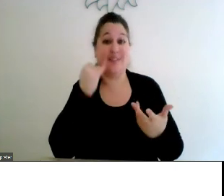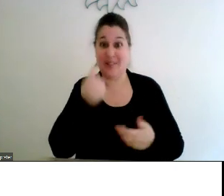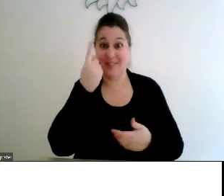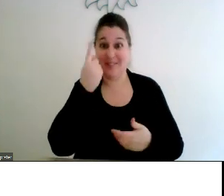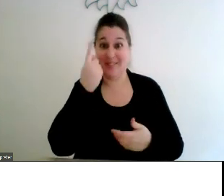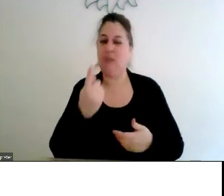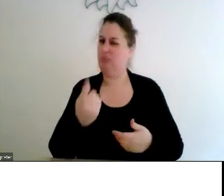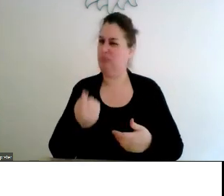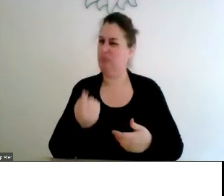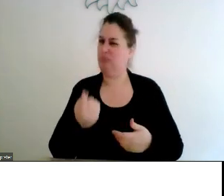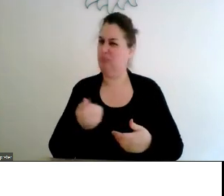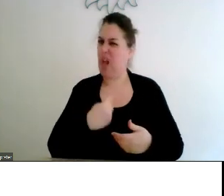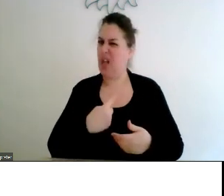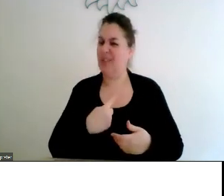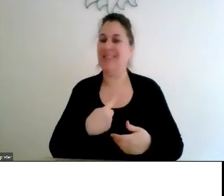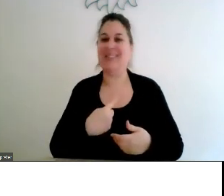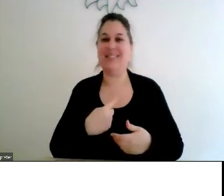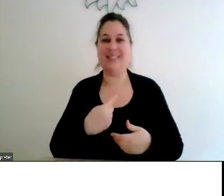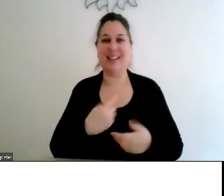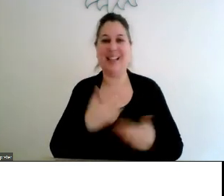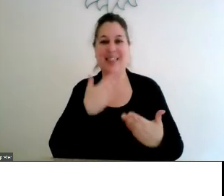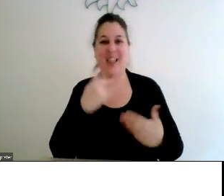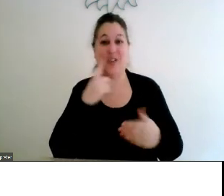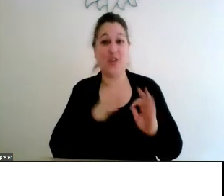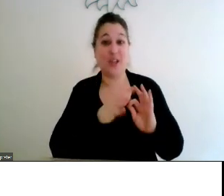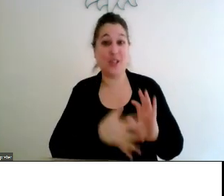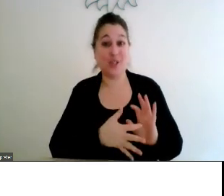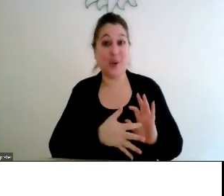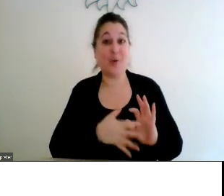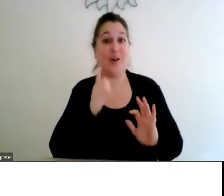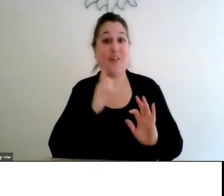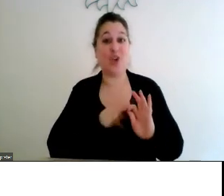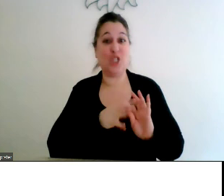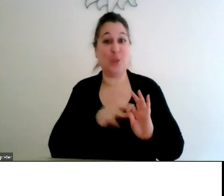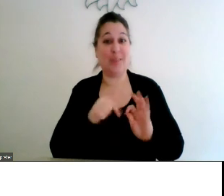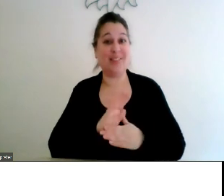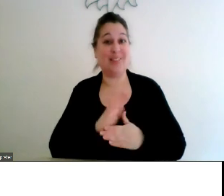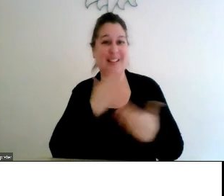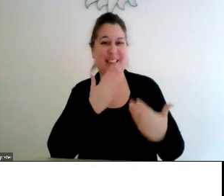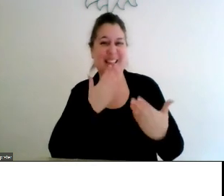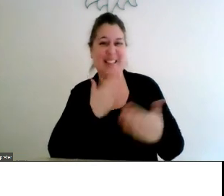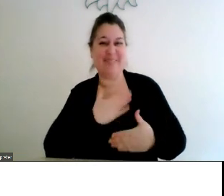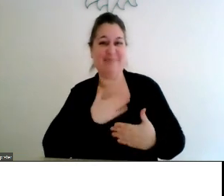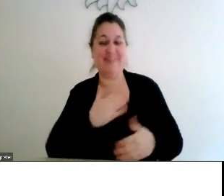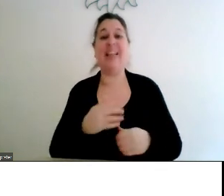you to the interpreter who's interpreting this video. I really appreciate it. Thank you. Bye.